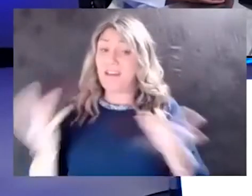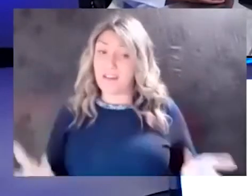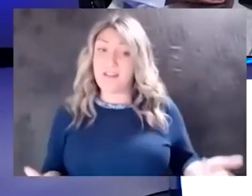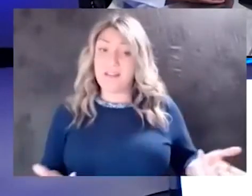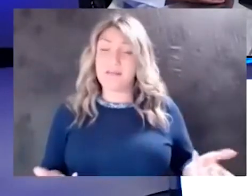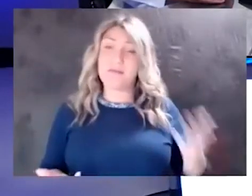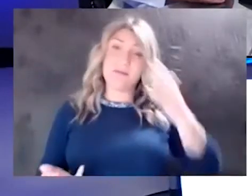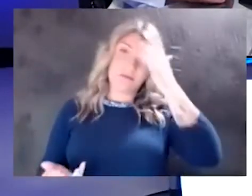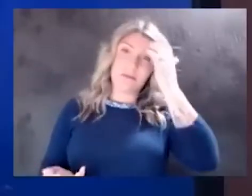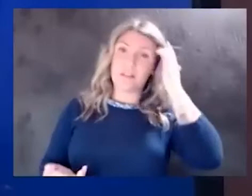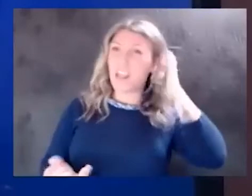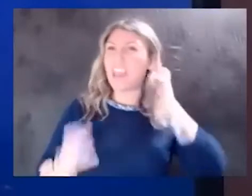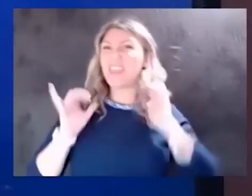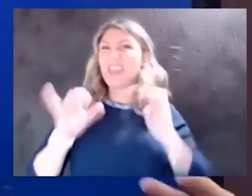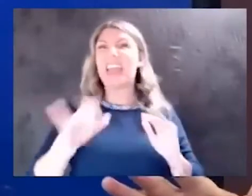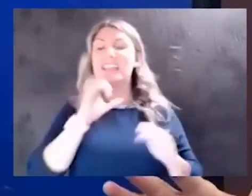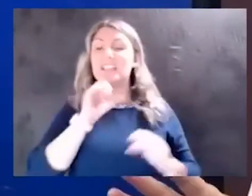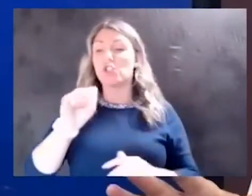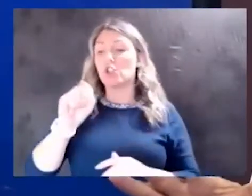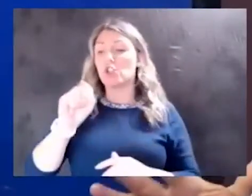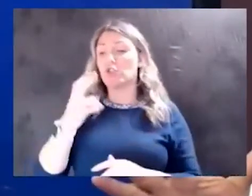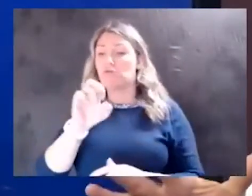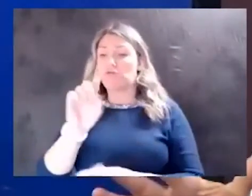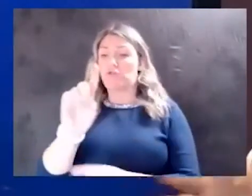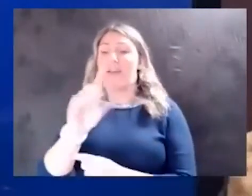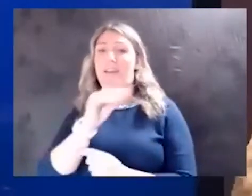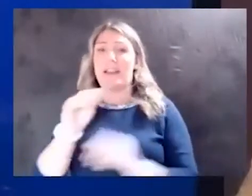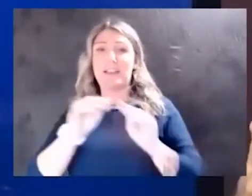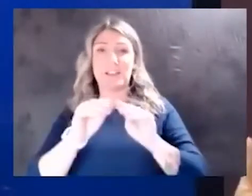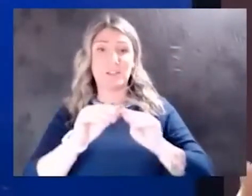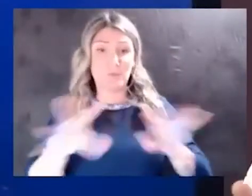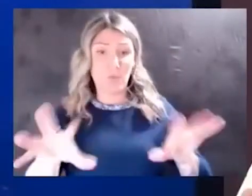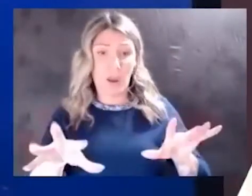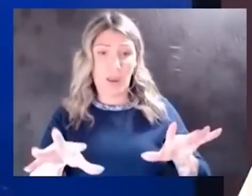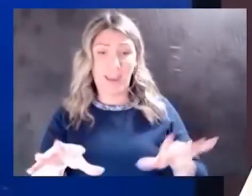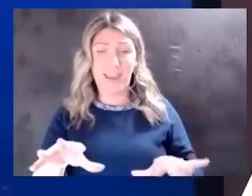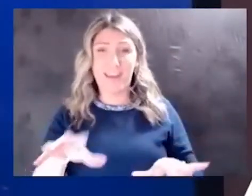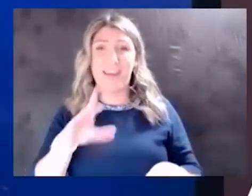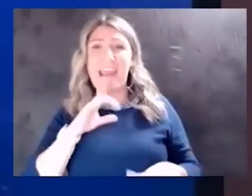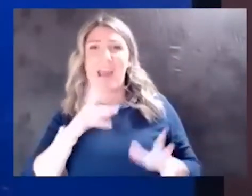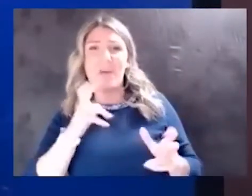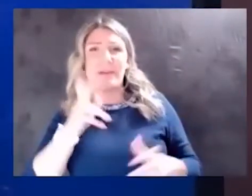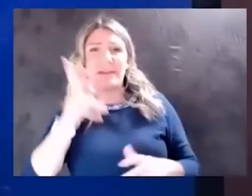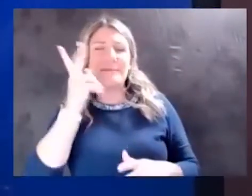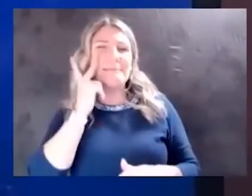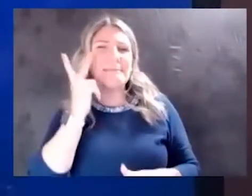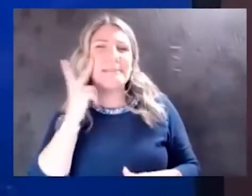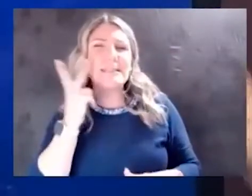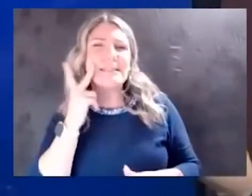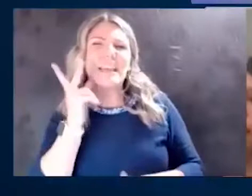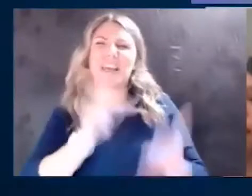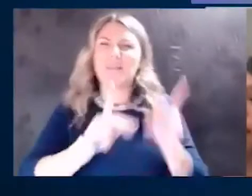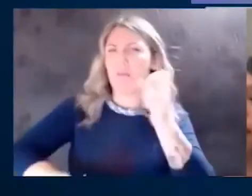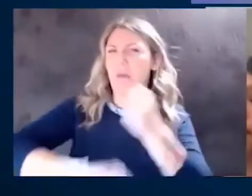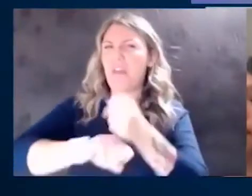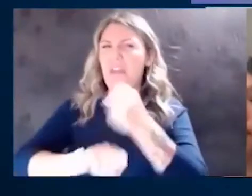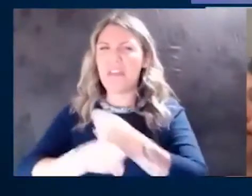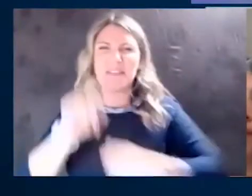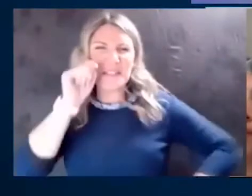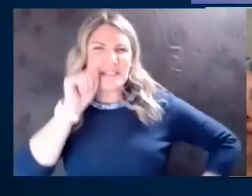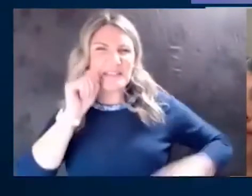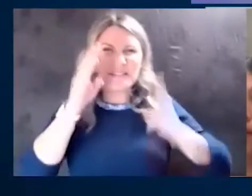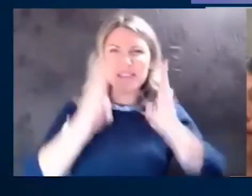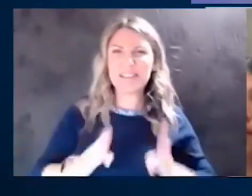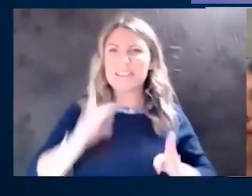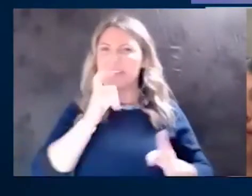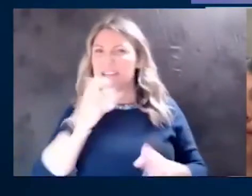and spread. Okay, that was pretty good. Shed and spread. I want to see a little love on that one there, teens. Shed and spread, not bad. You're inside, you're at the